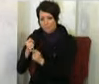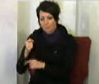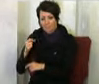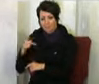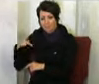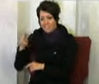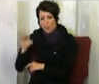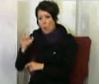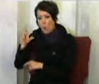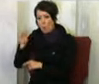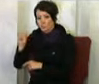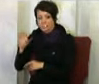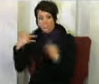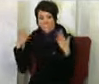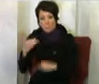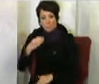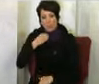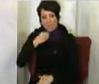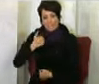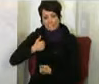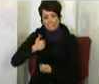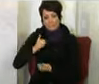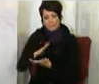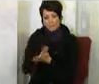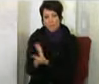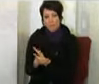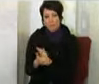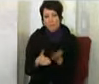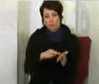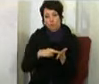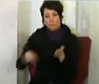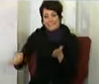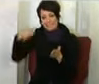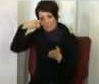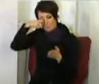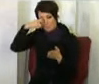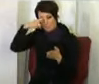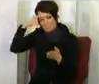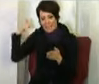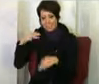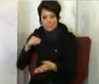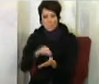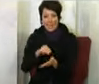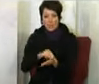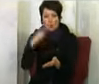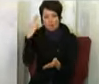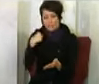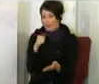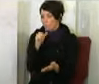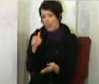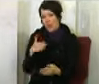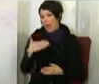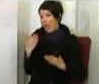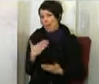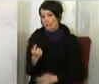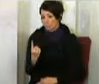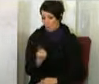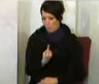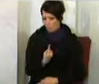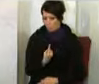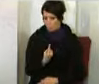I was fresh out of the Marine Corps, and having just been medically discharged, I was unhappy. I was all alone, me